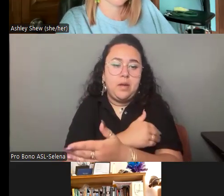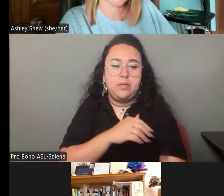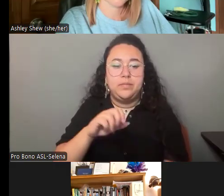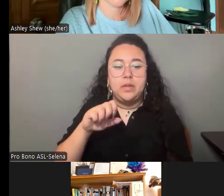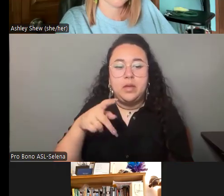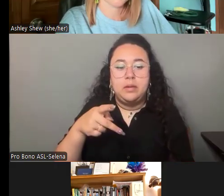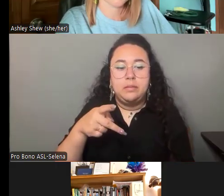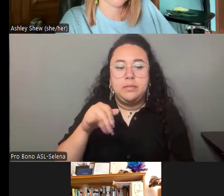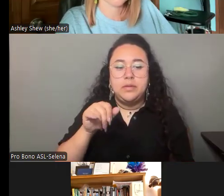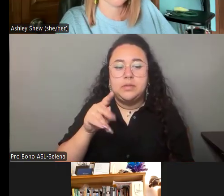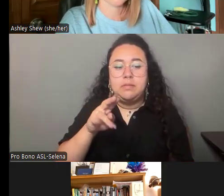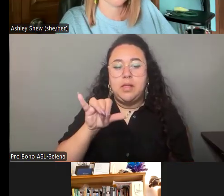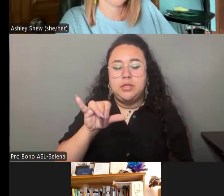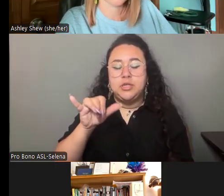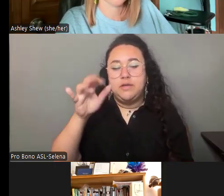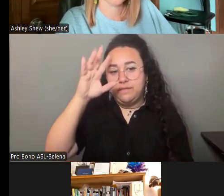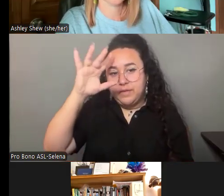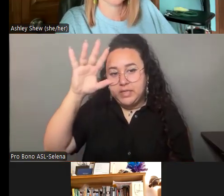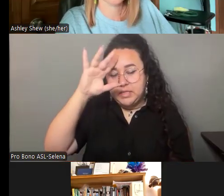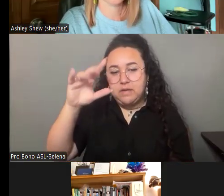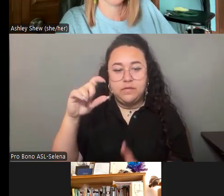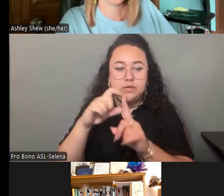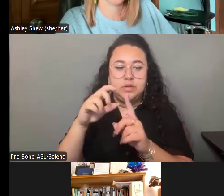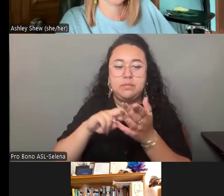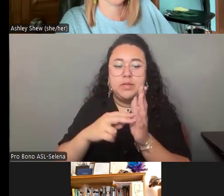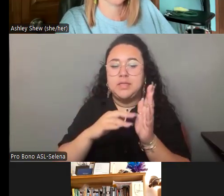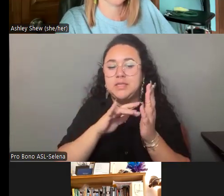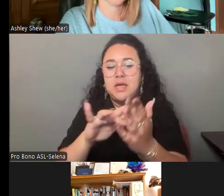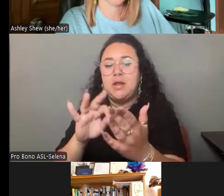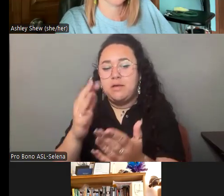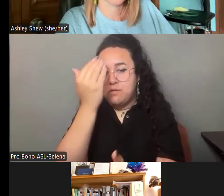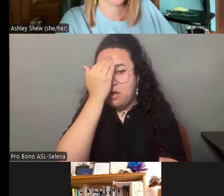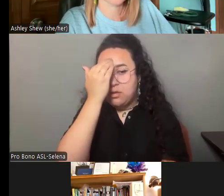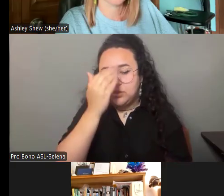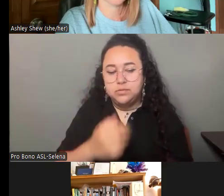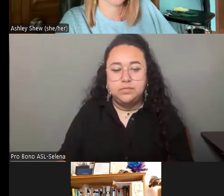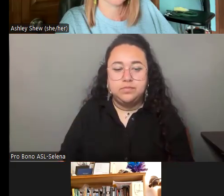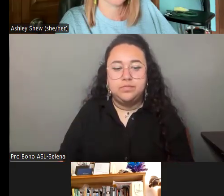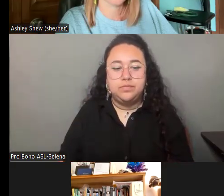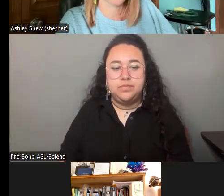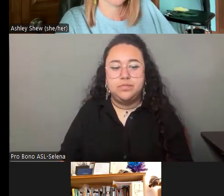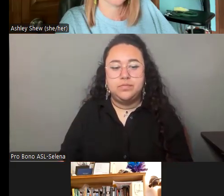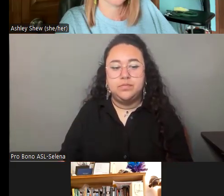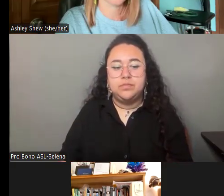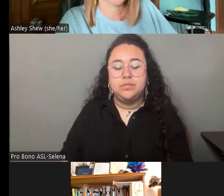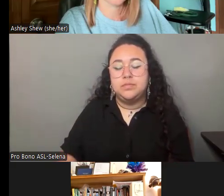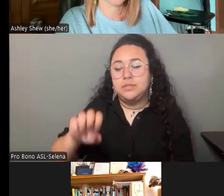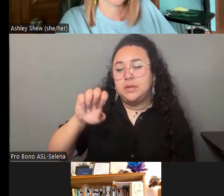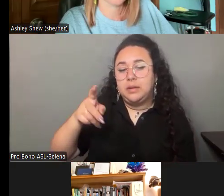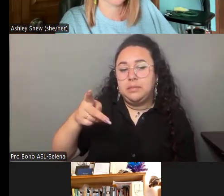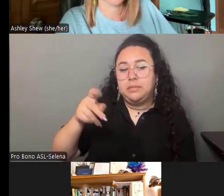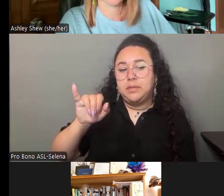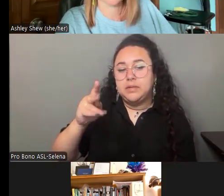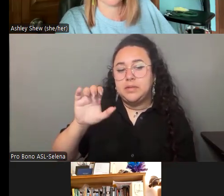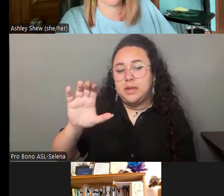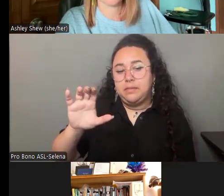Epistemology is a philosophical term that means the study of knowledge, and this notion of epistemic justice, as many of you probably